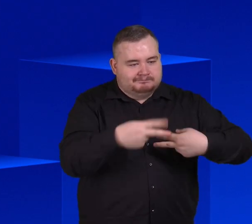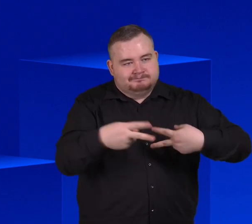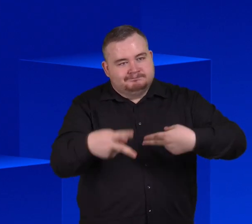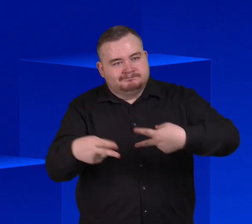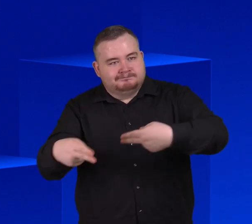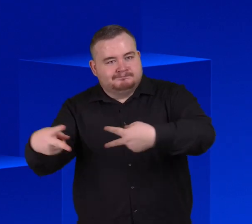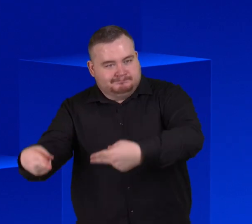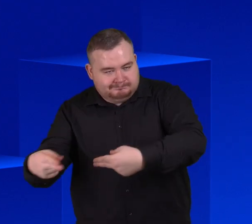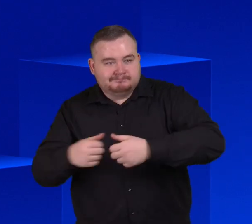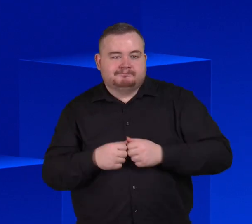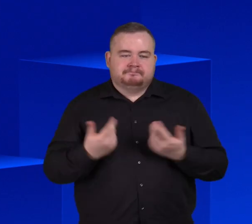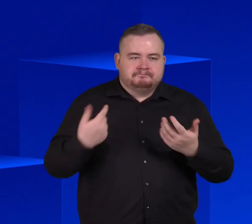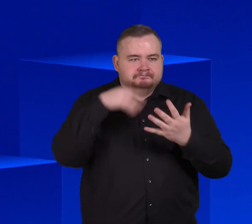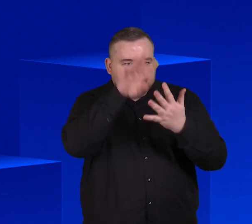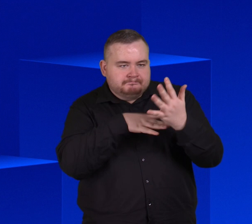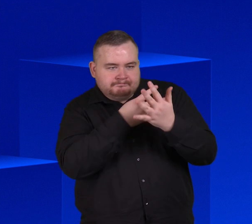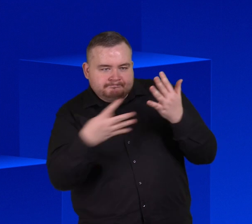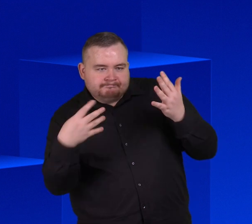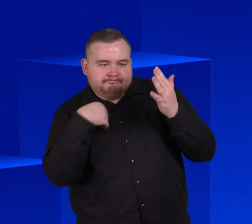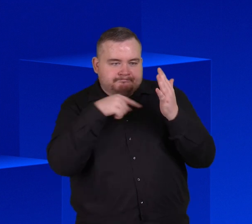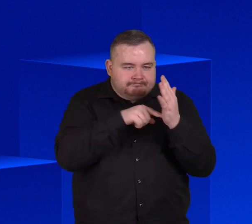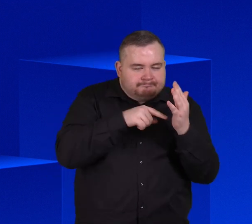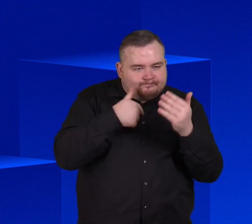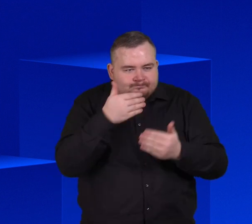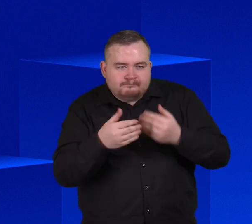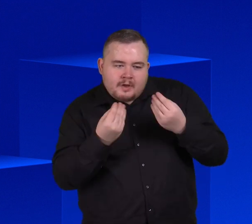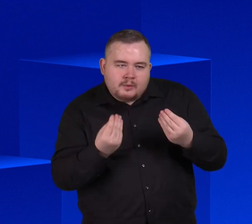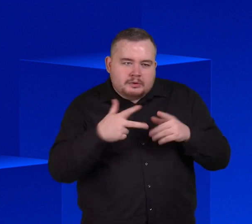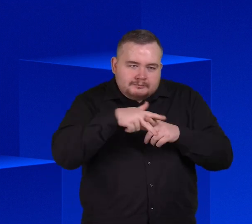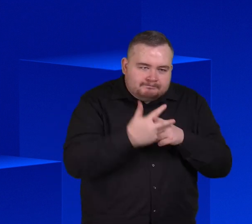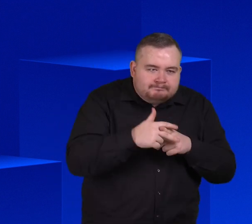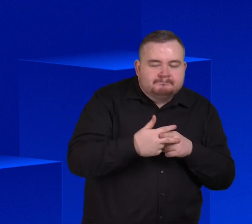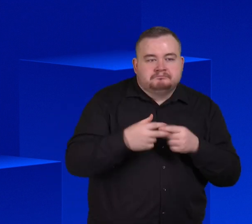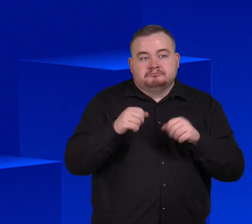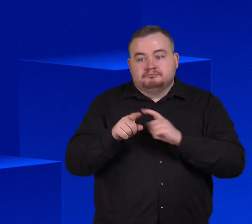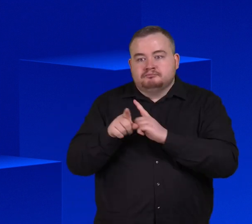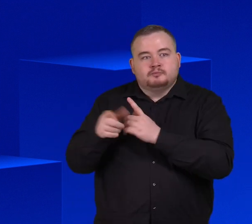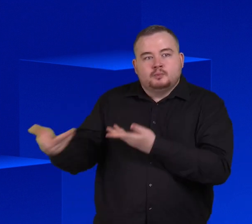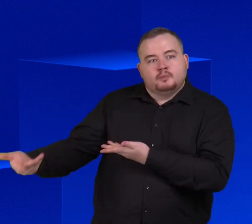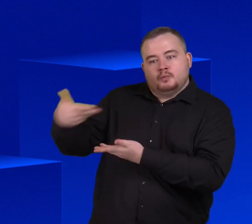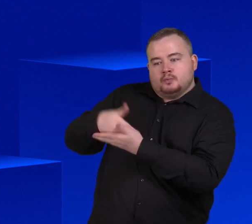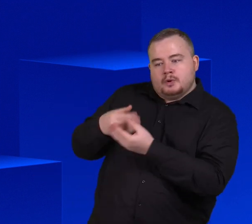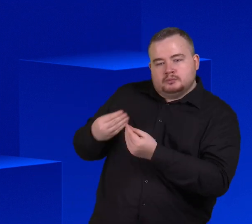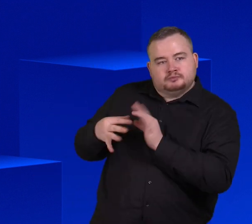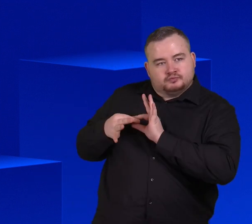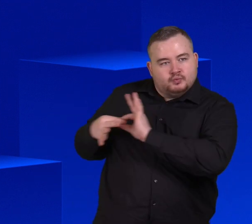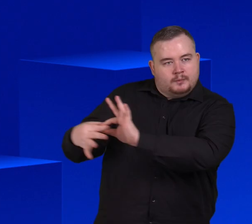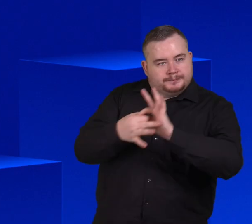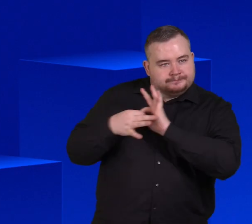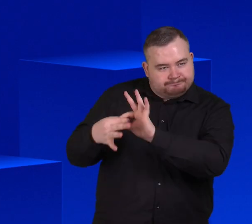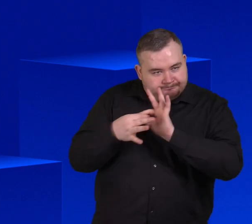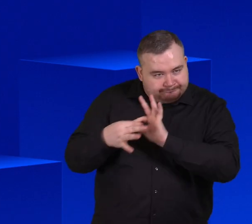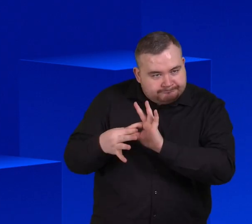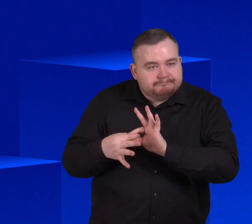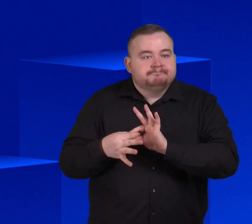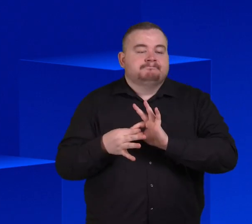policy, including more effective and more flexible to us, to beneficiaries, which usually implement the